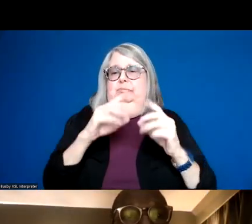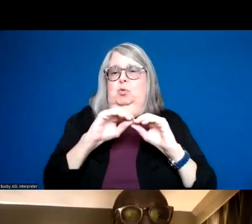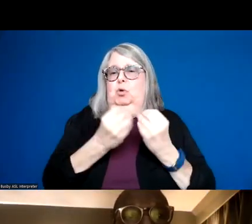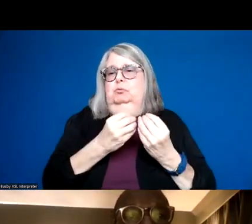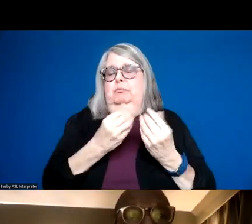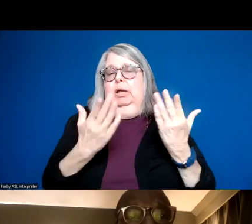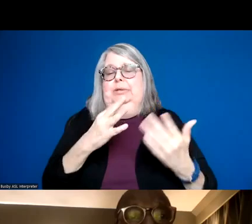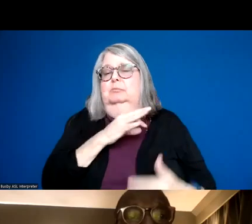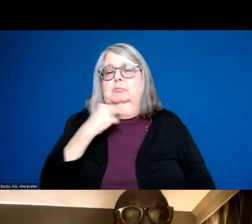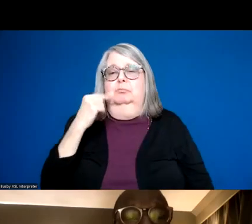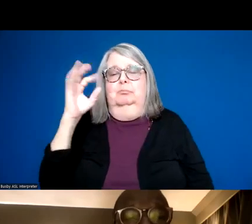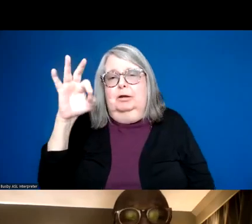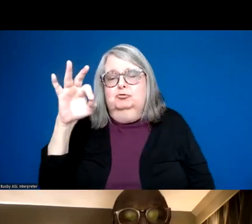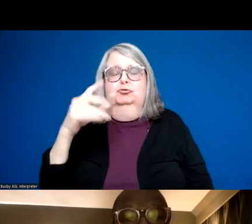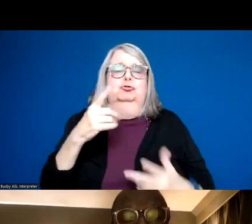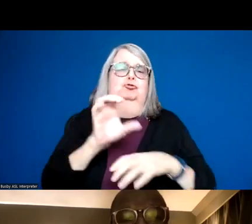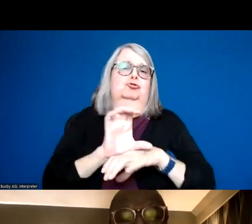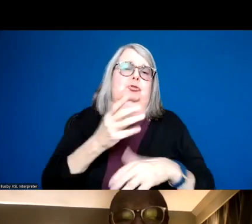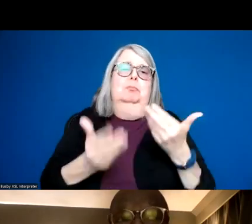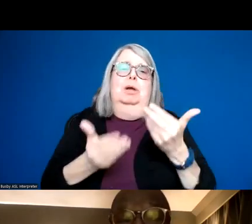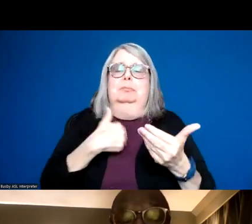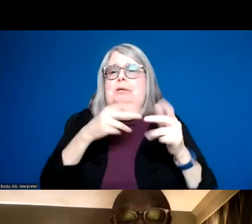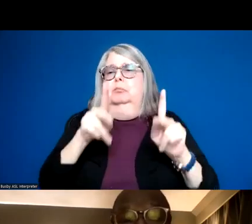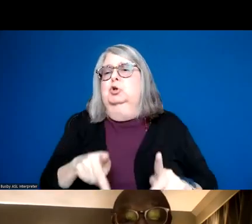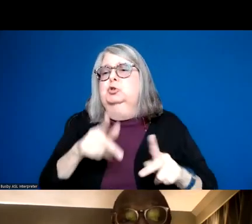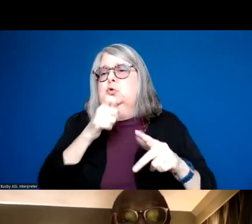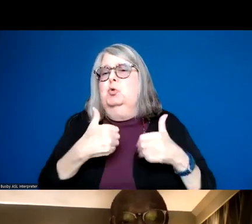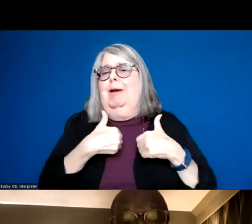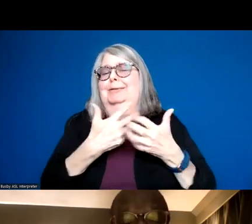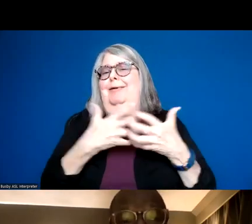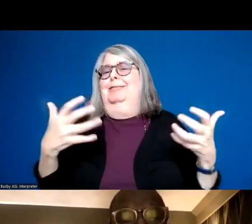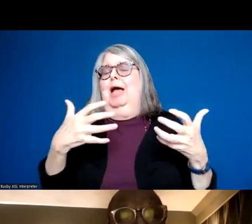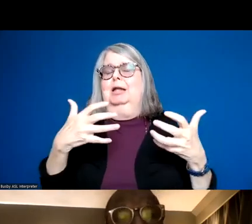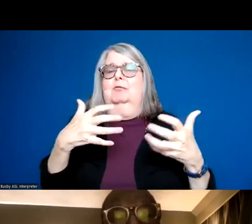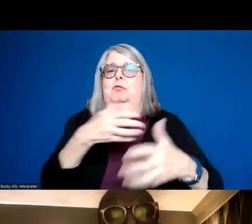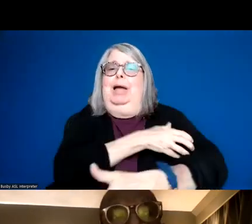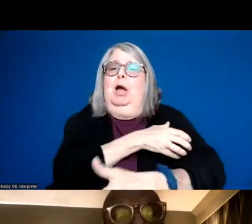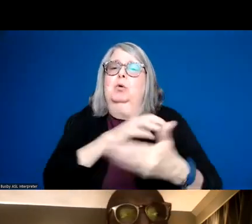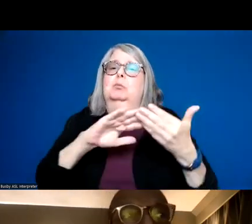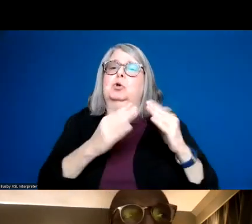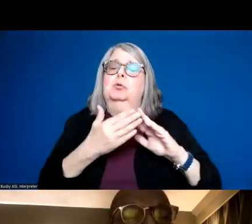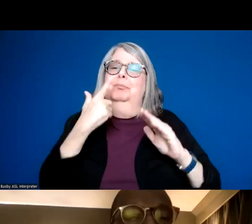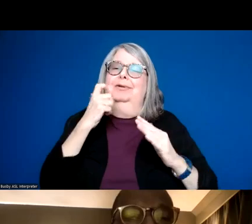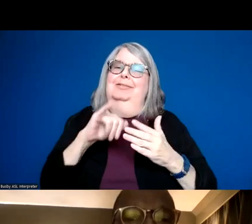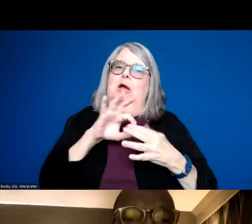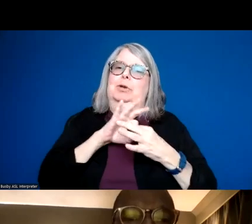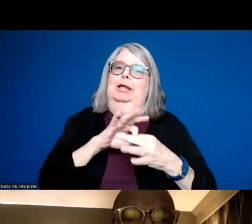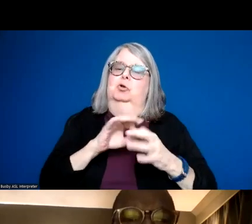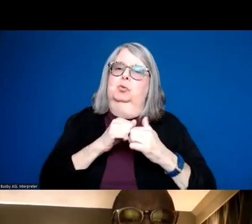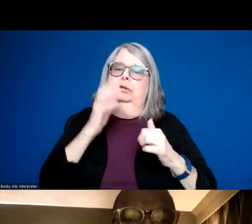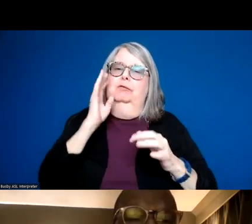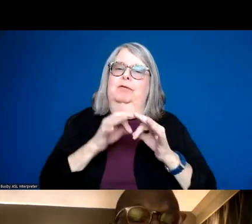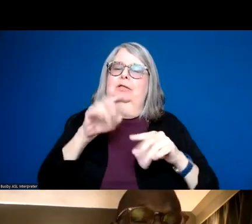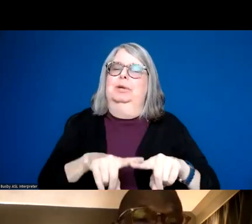church. They may be a person that has a lot of power in the community because of that relationship with faith-based organizations.